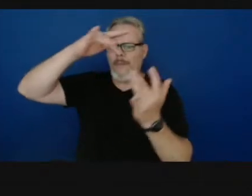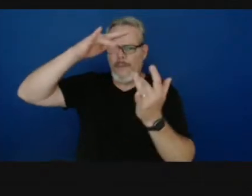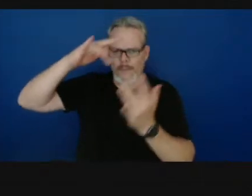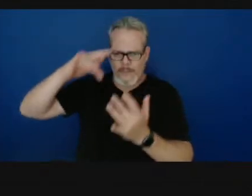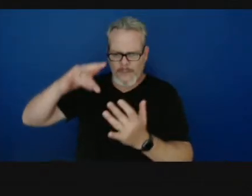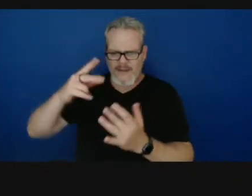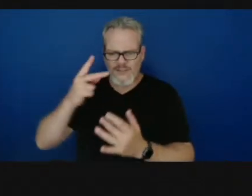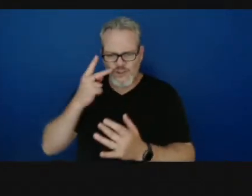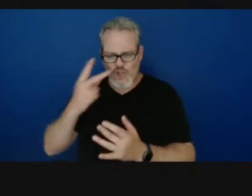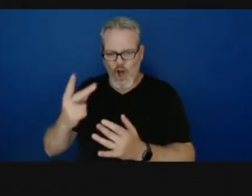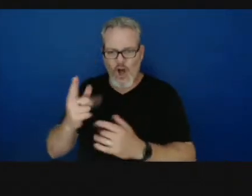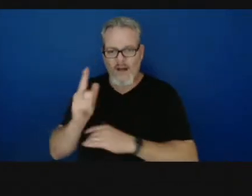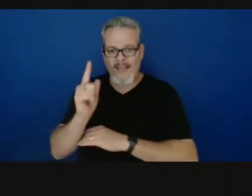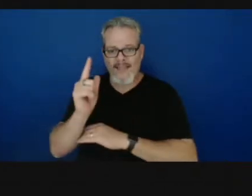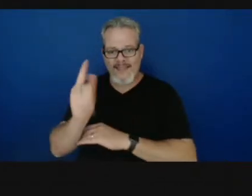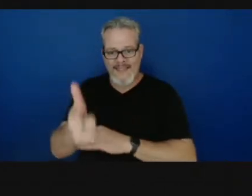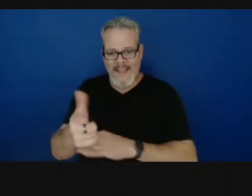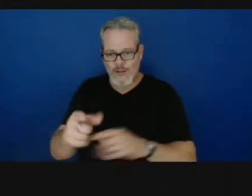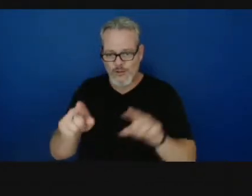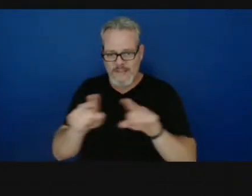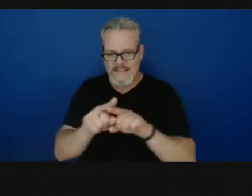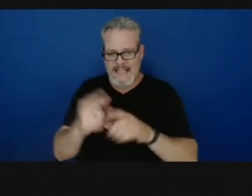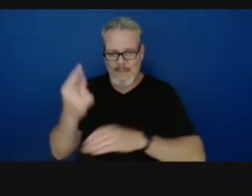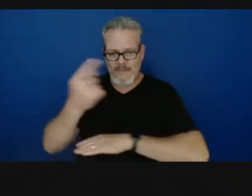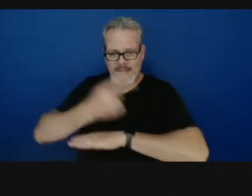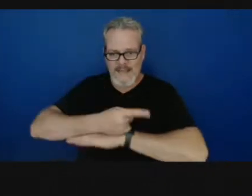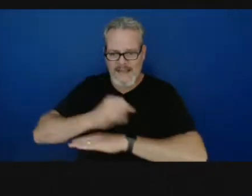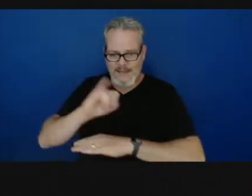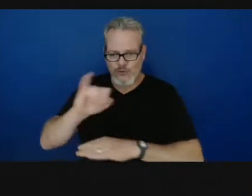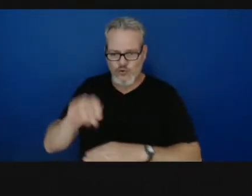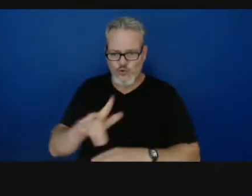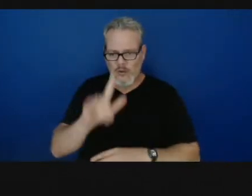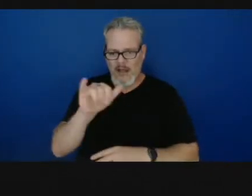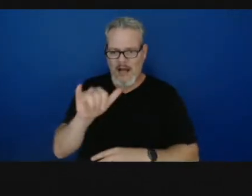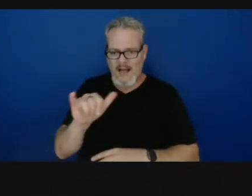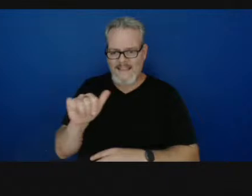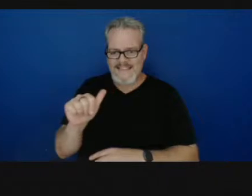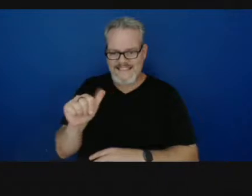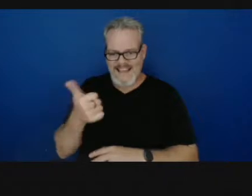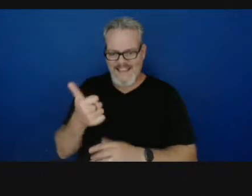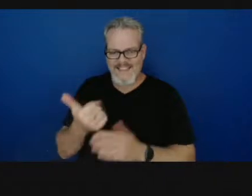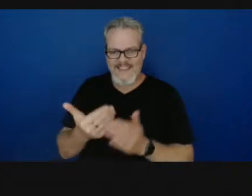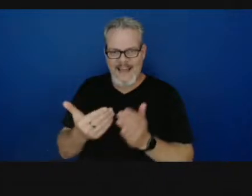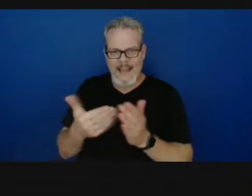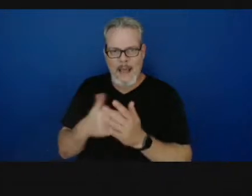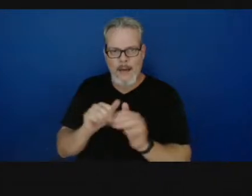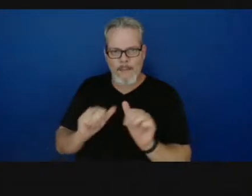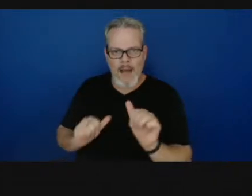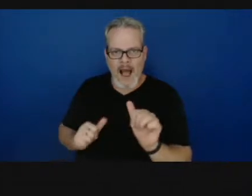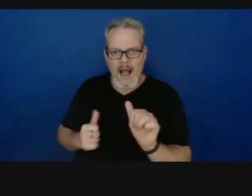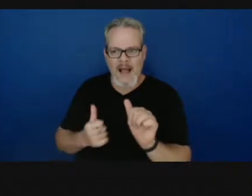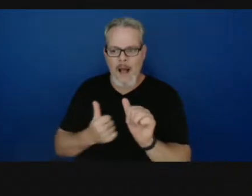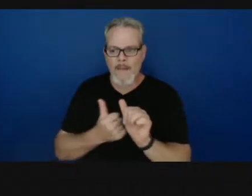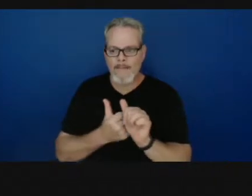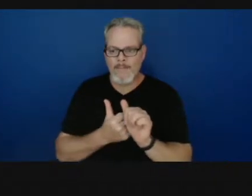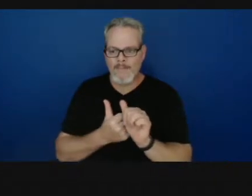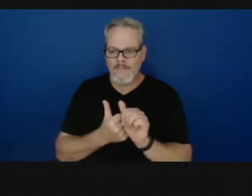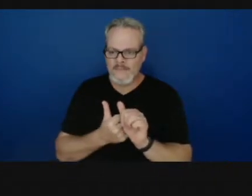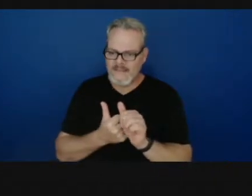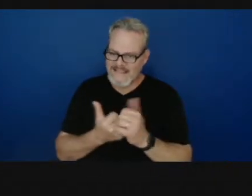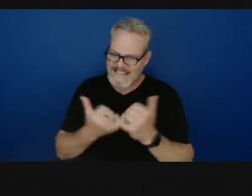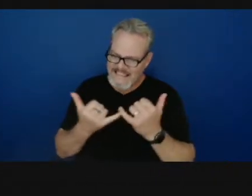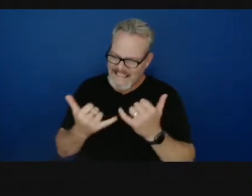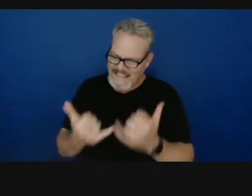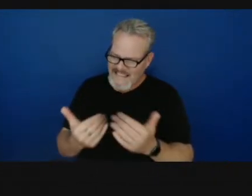Later that same day, still July 10th, the lava channel backs up again, this time just upslope of the previous backup on